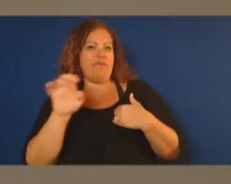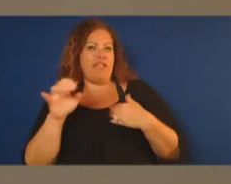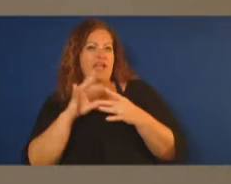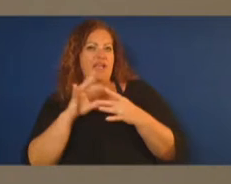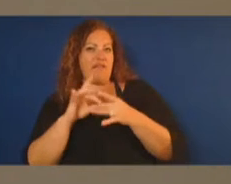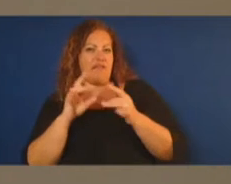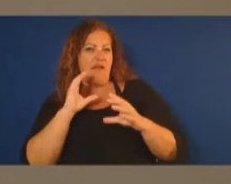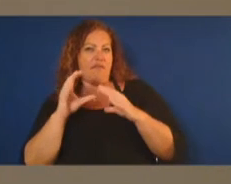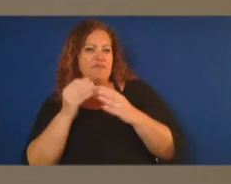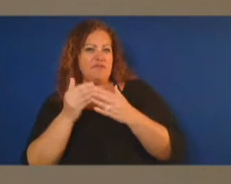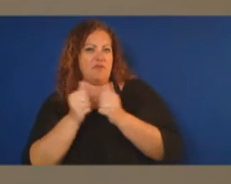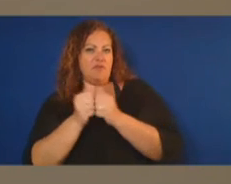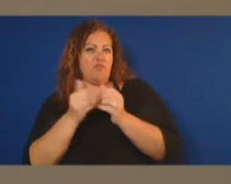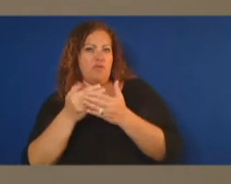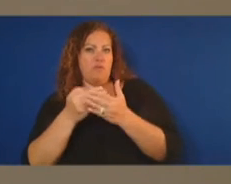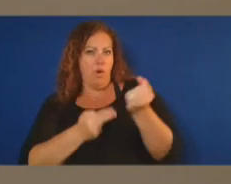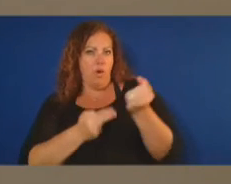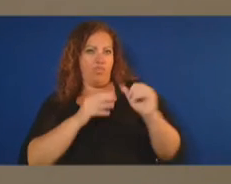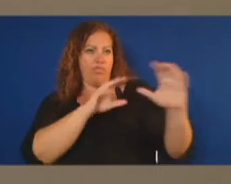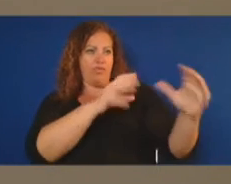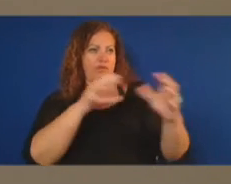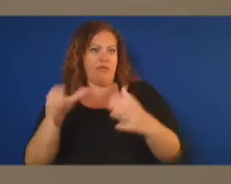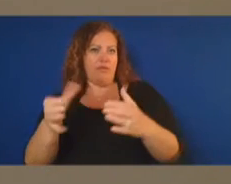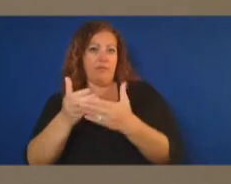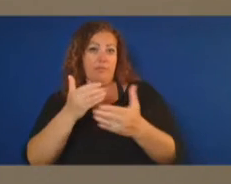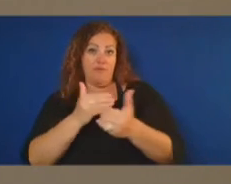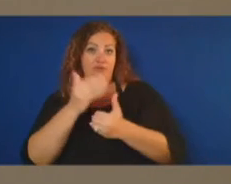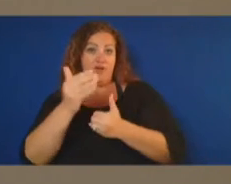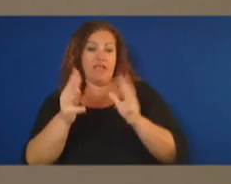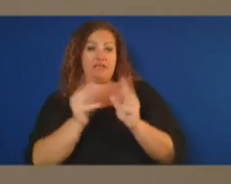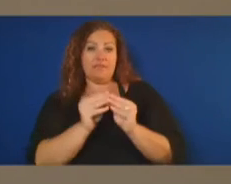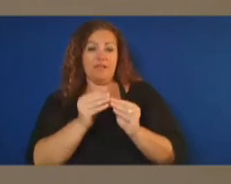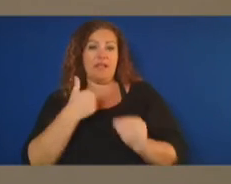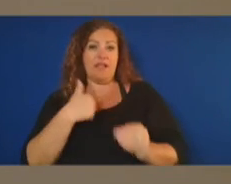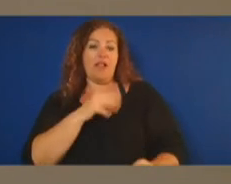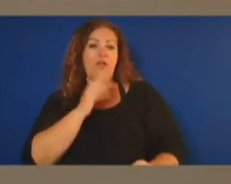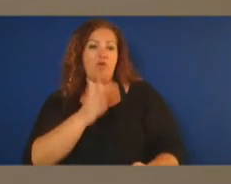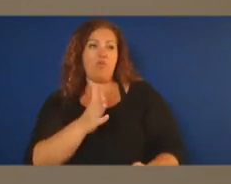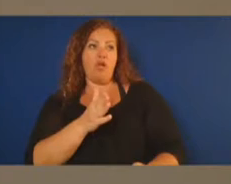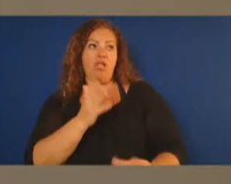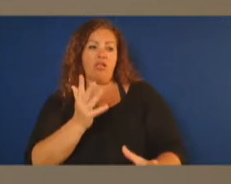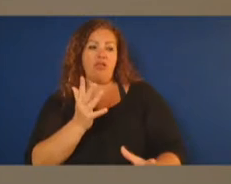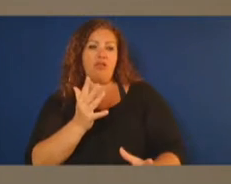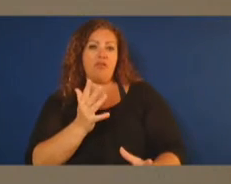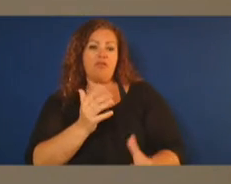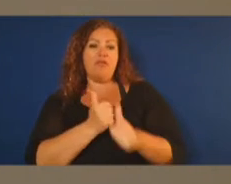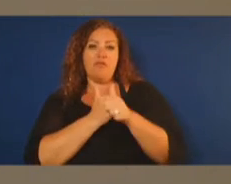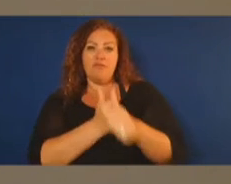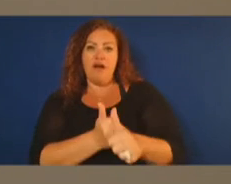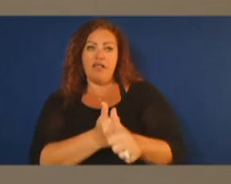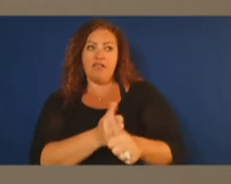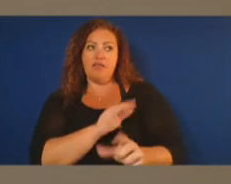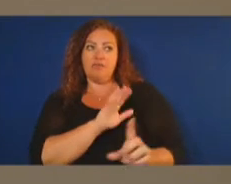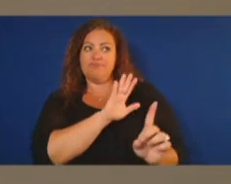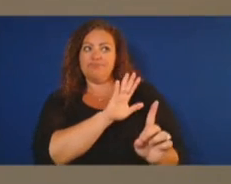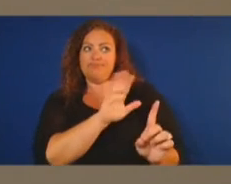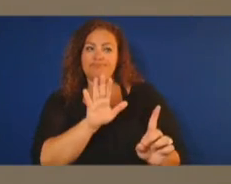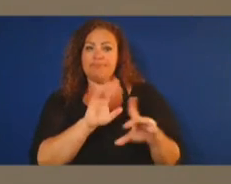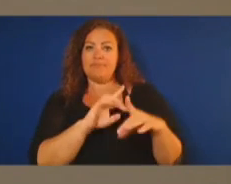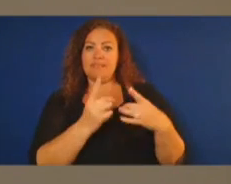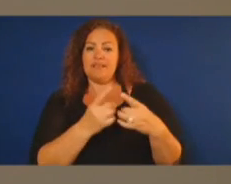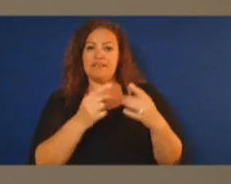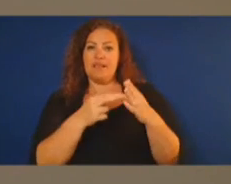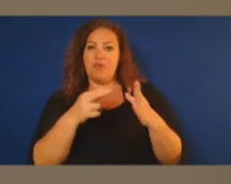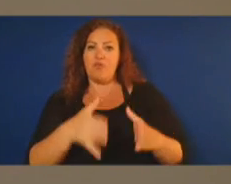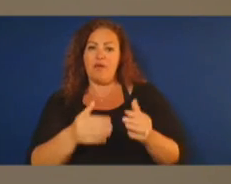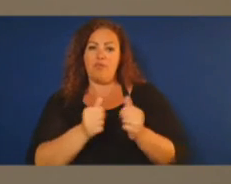before um the um the next meeting and we'll follow uh the lead of the um the district ref in terms of